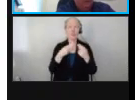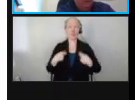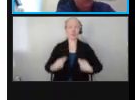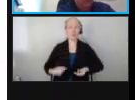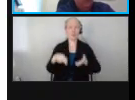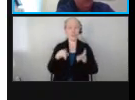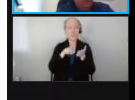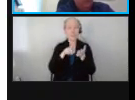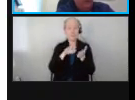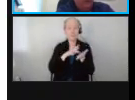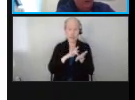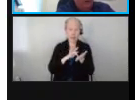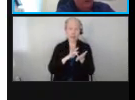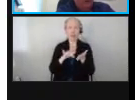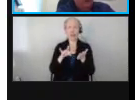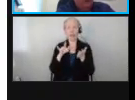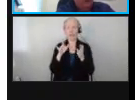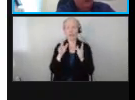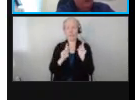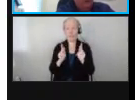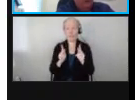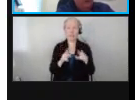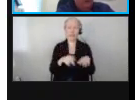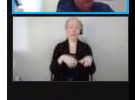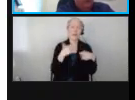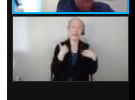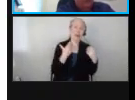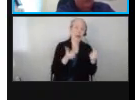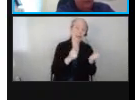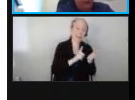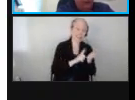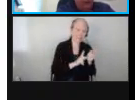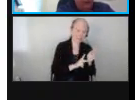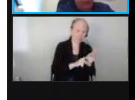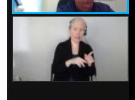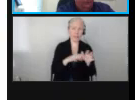flight medicine folks, all integrating in a standards,